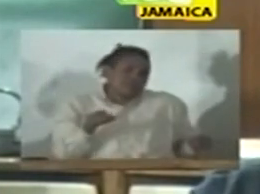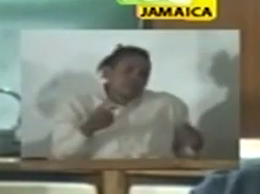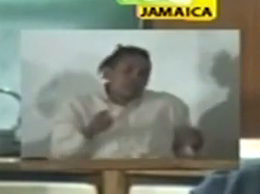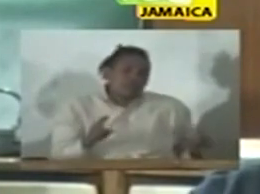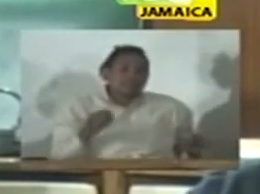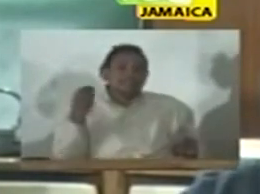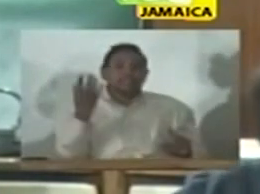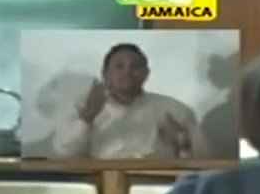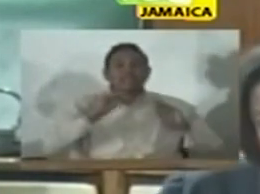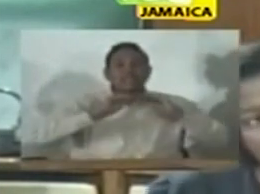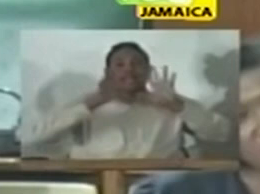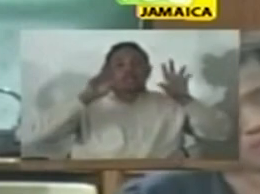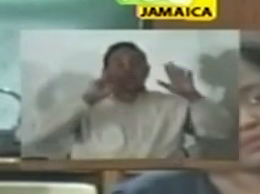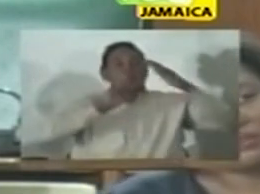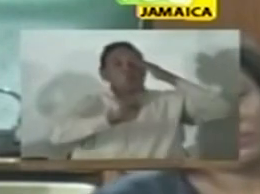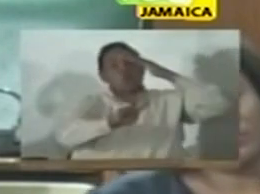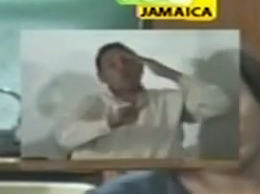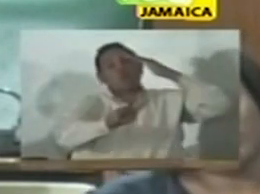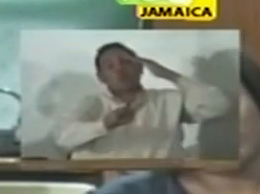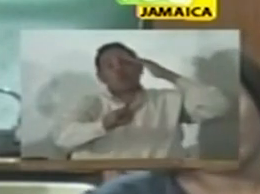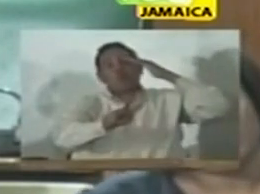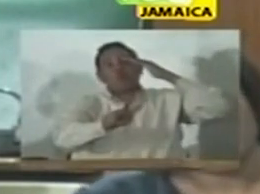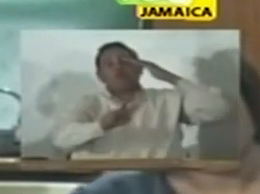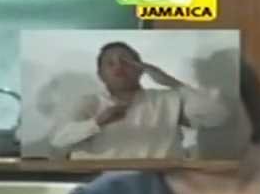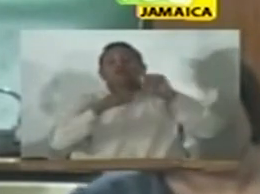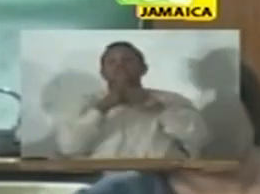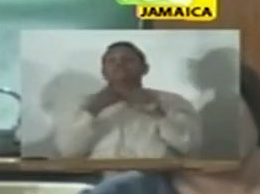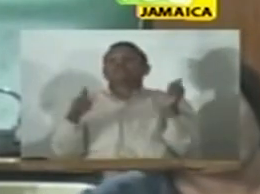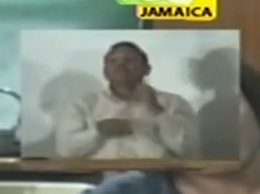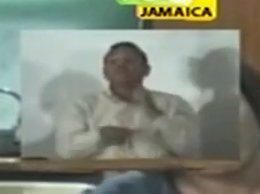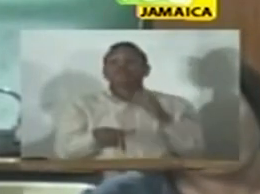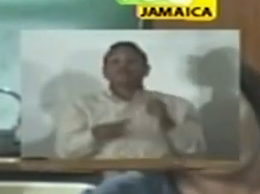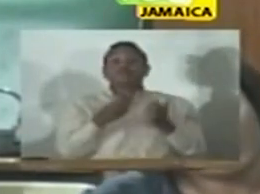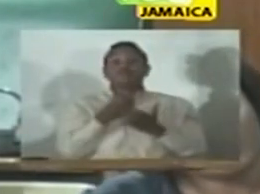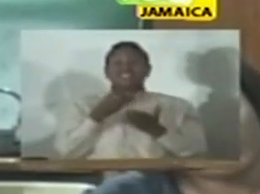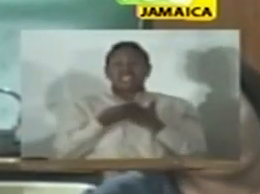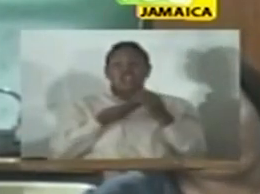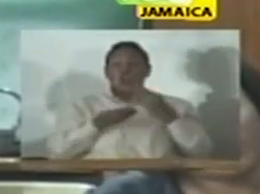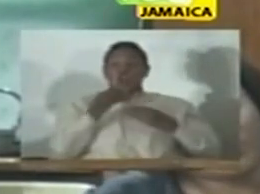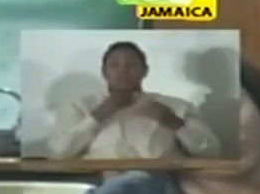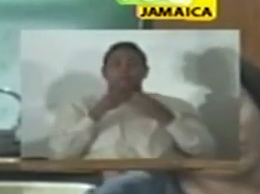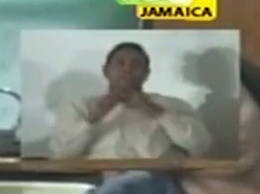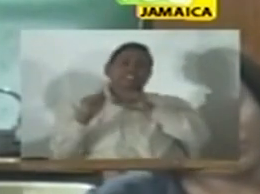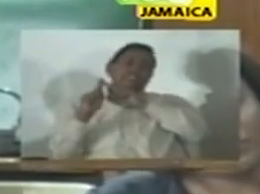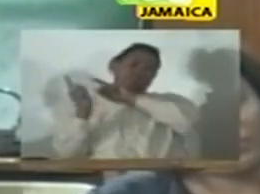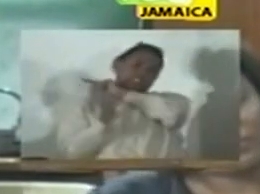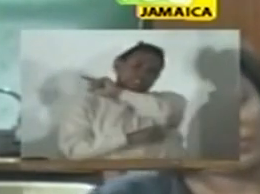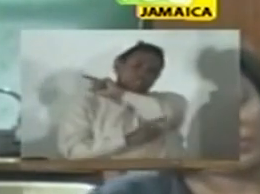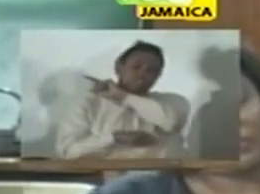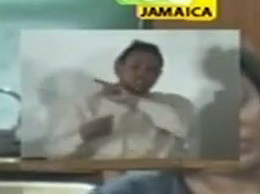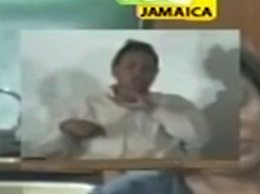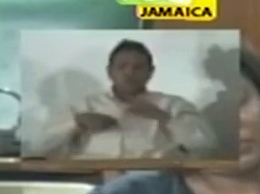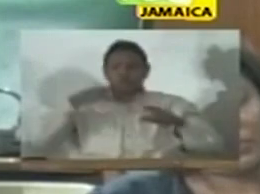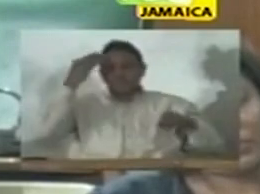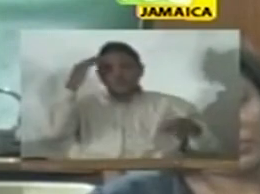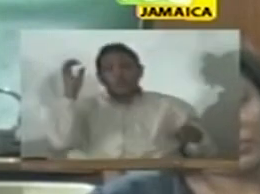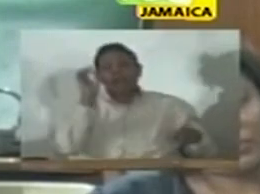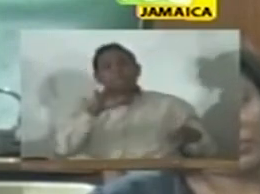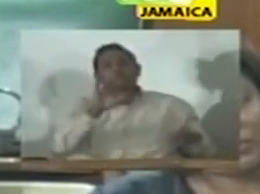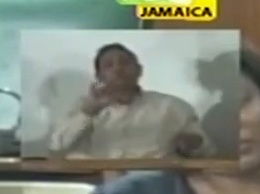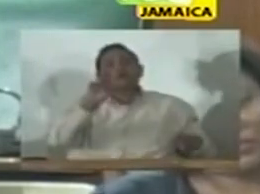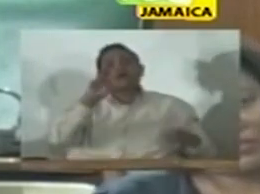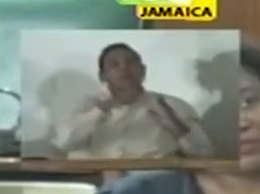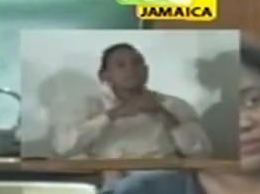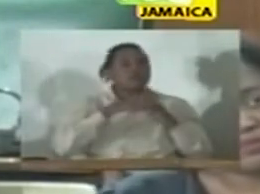given the clear outlook on Venezuela's economy and the sanctions that we all know that have been imposed by the United